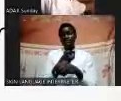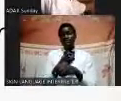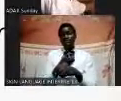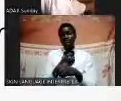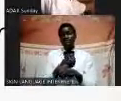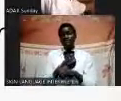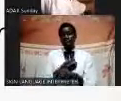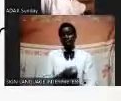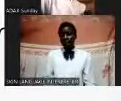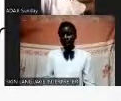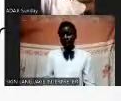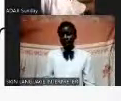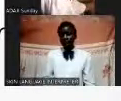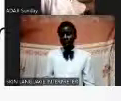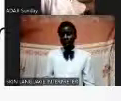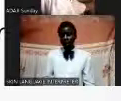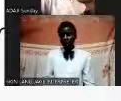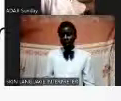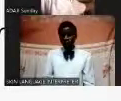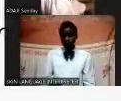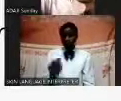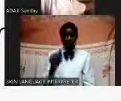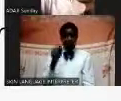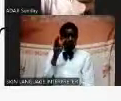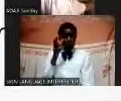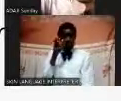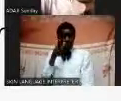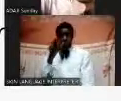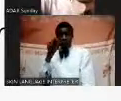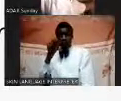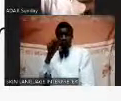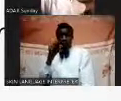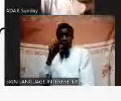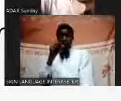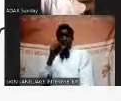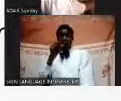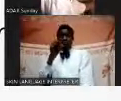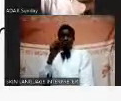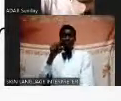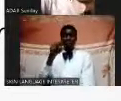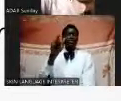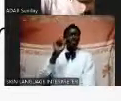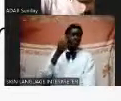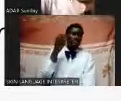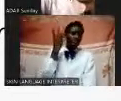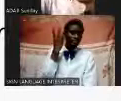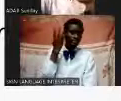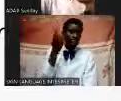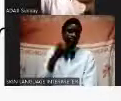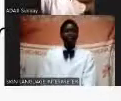Can everybody hear me? Am I still? Yes, ma, I can hear you. Yes, madam, we can hear